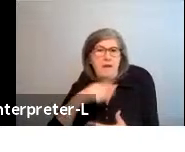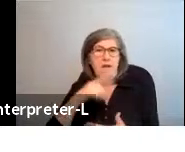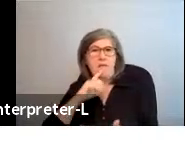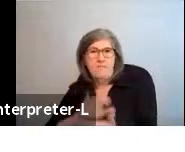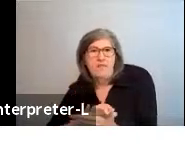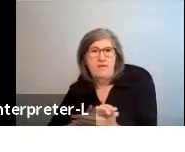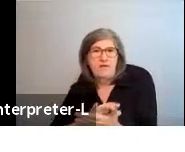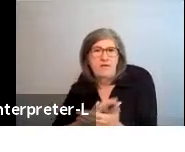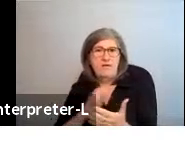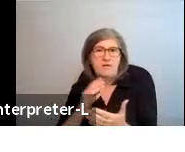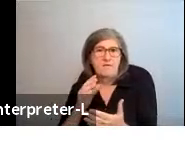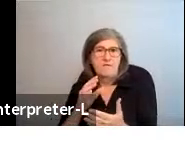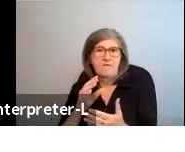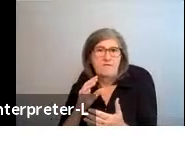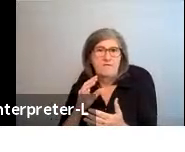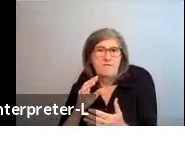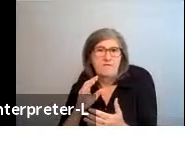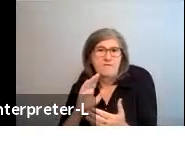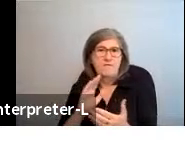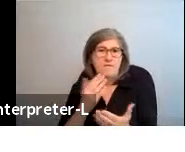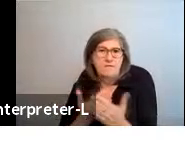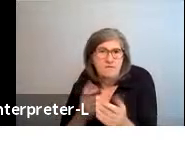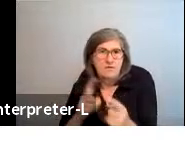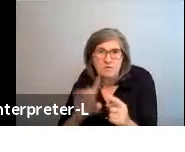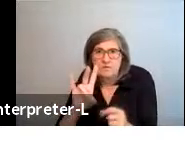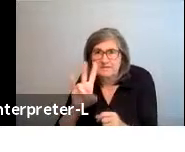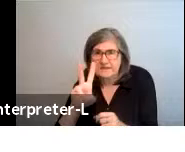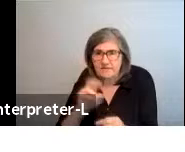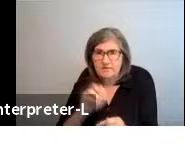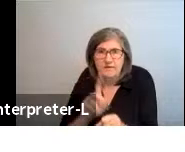up to 72 in Kansas